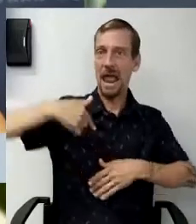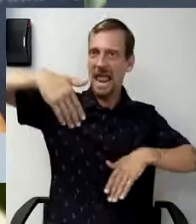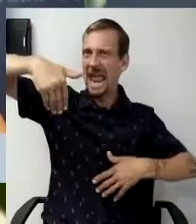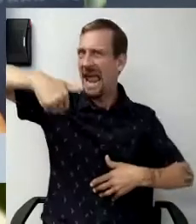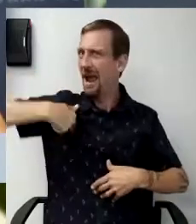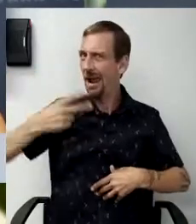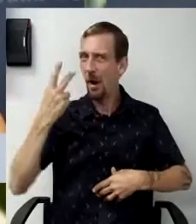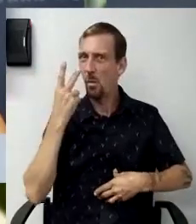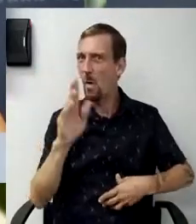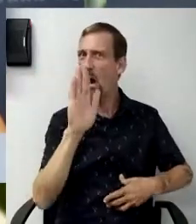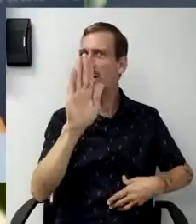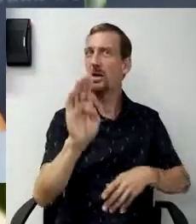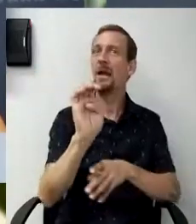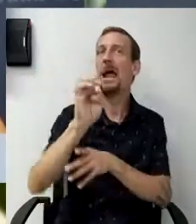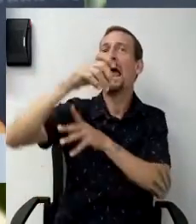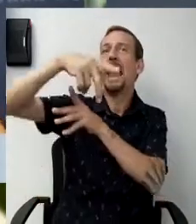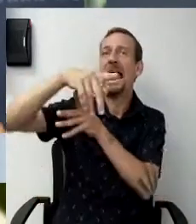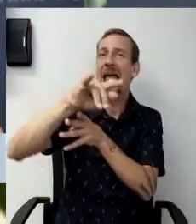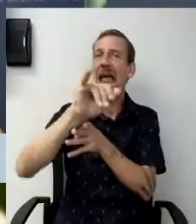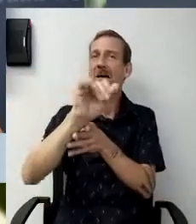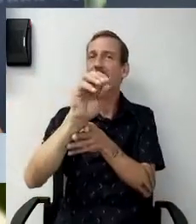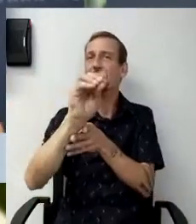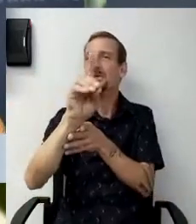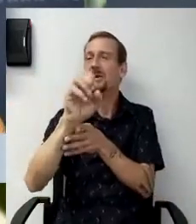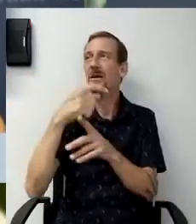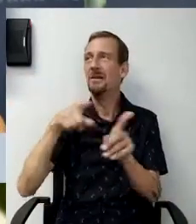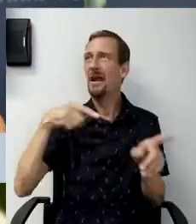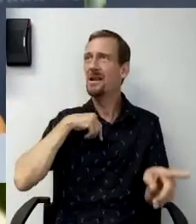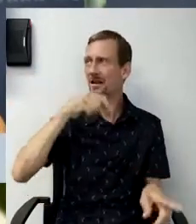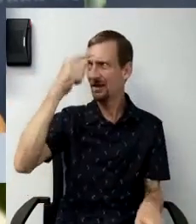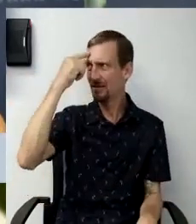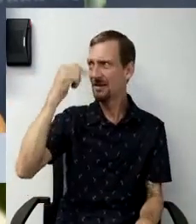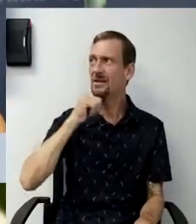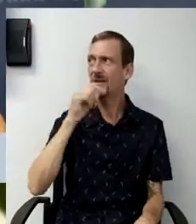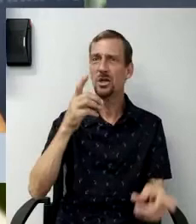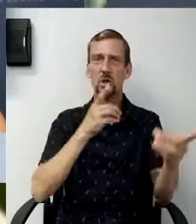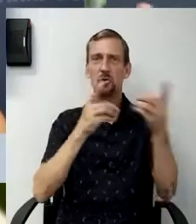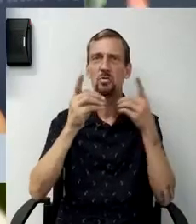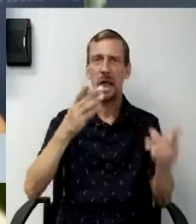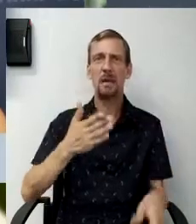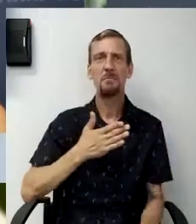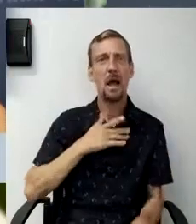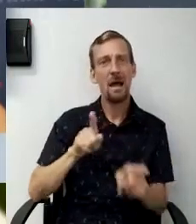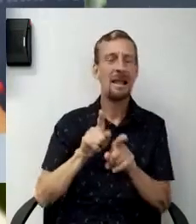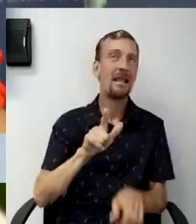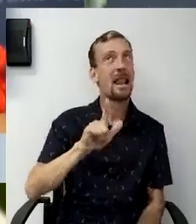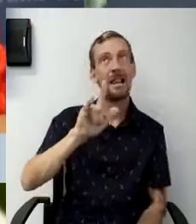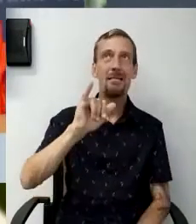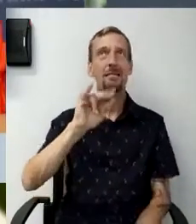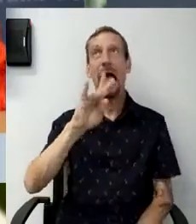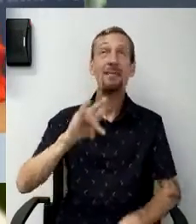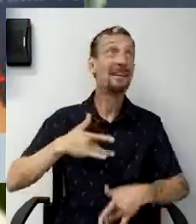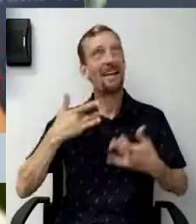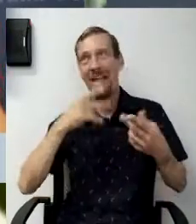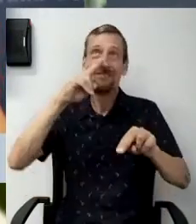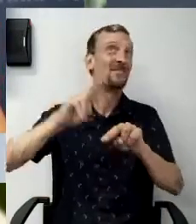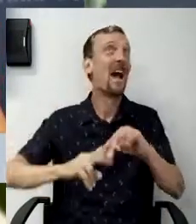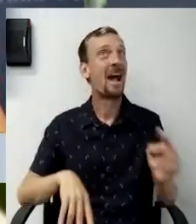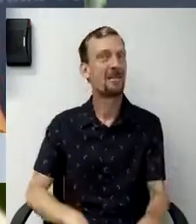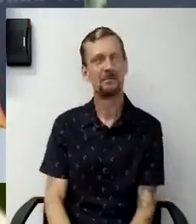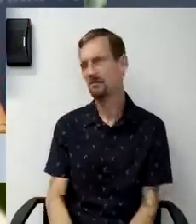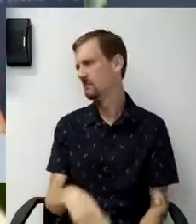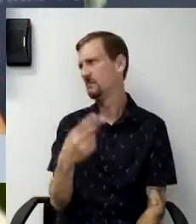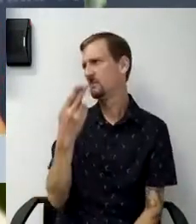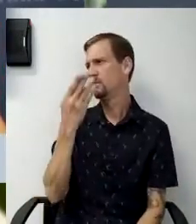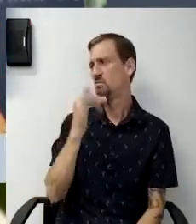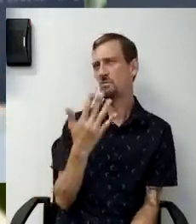watch their episode, but it sounds like I need to. And You know what? I don't think you've ever described mine as being lively, and so